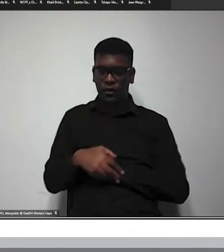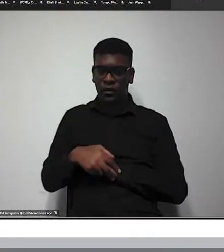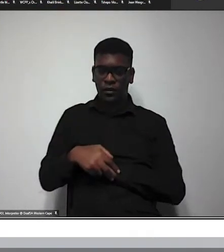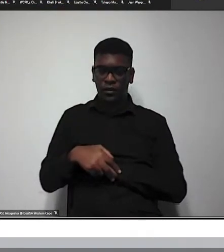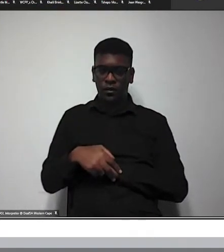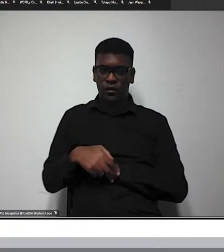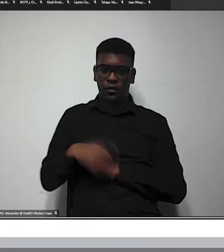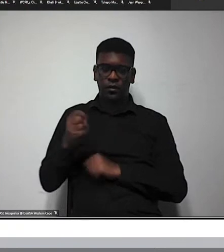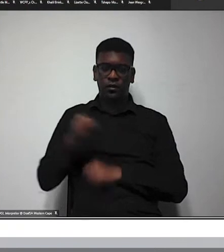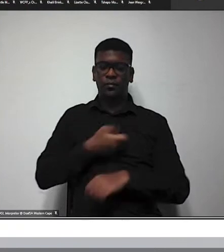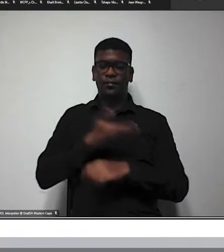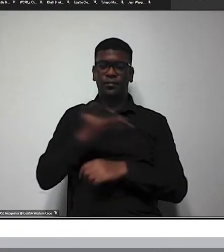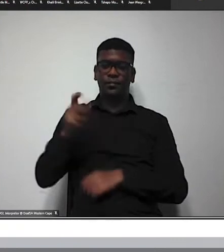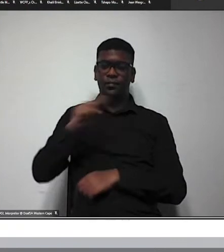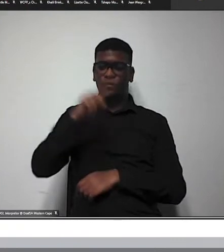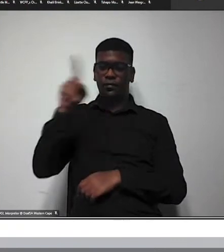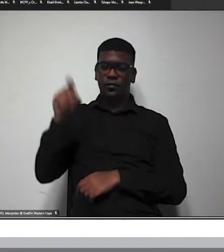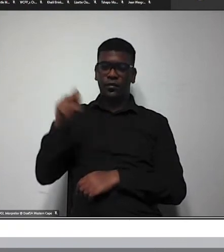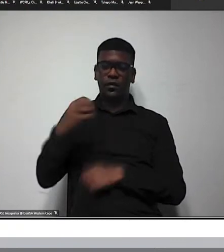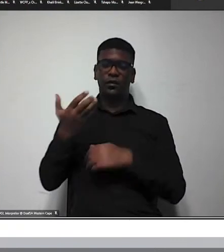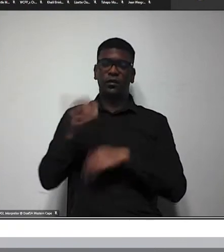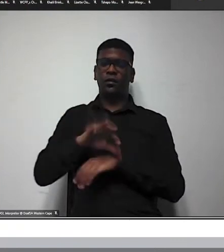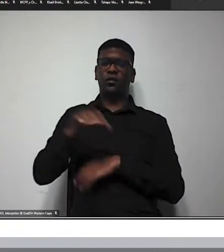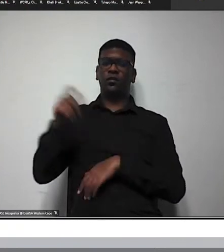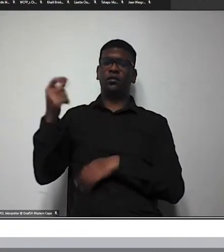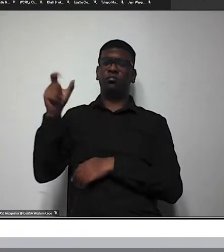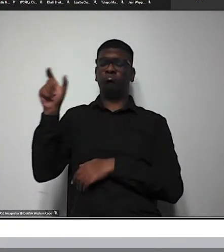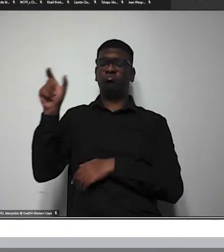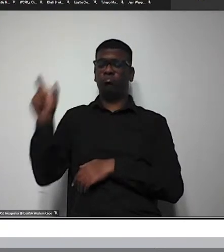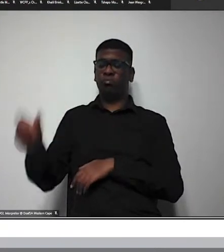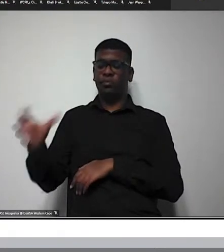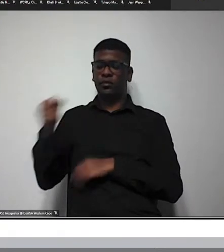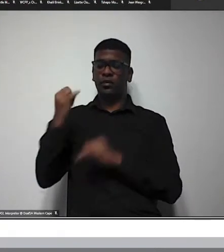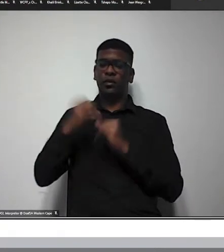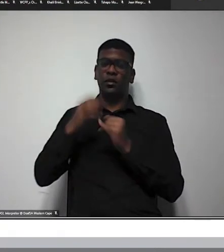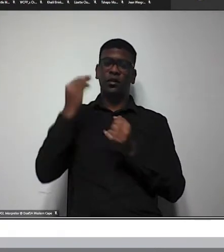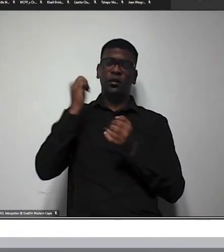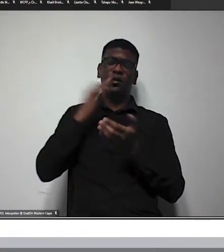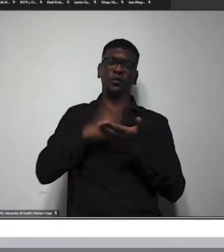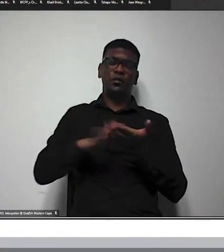general question on how a lay person in Mitchell's Plain gain from